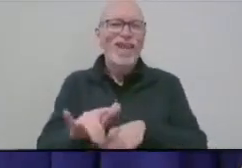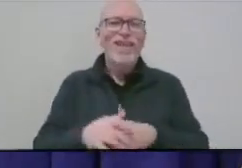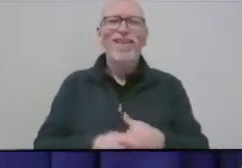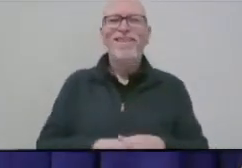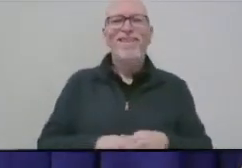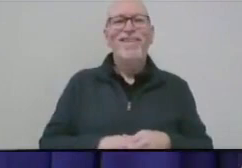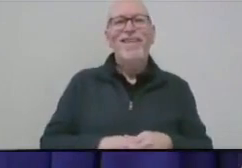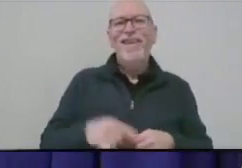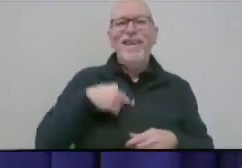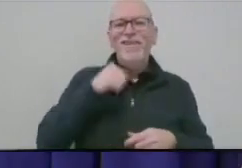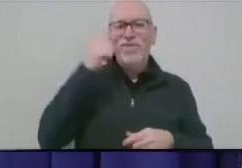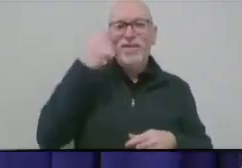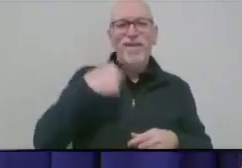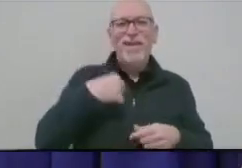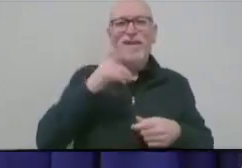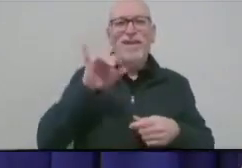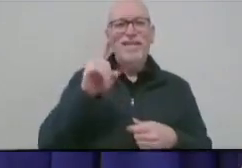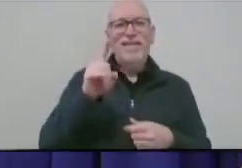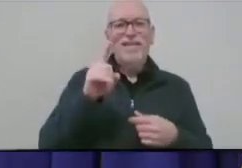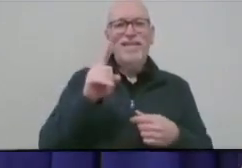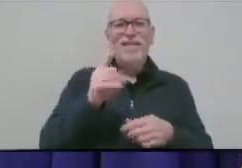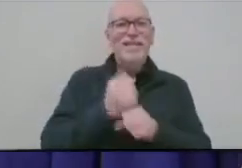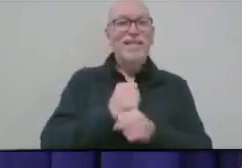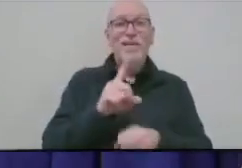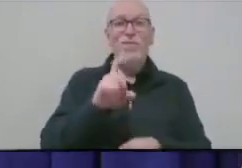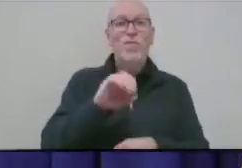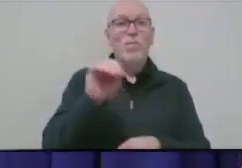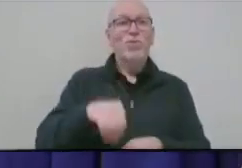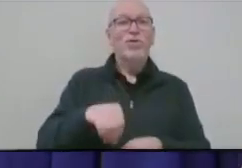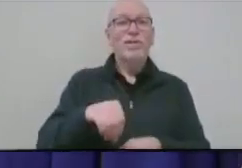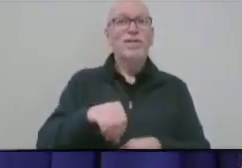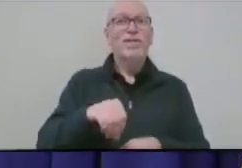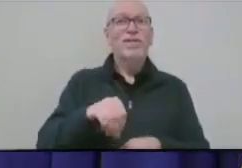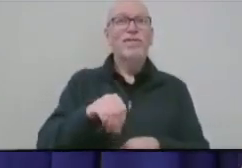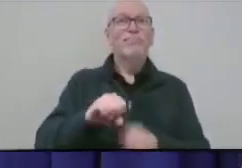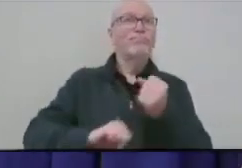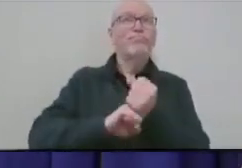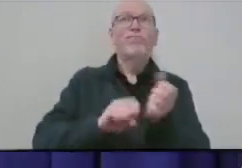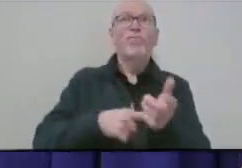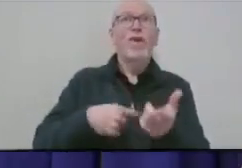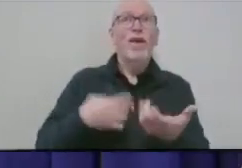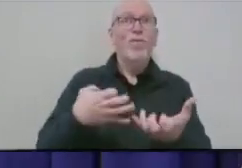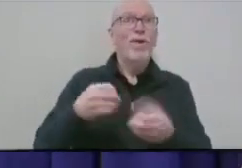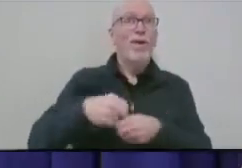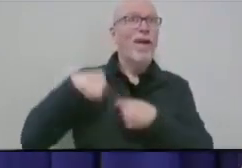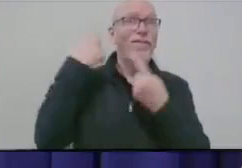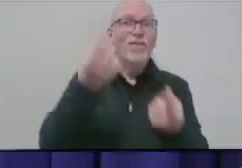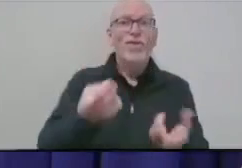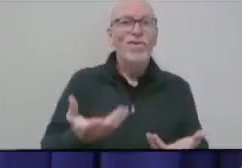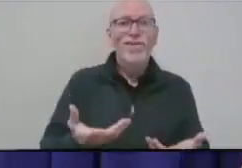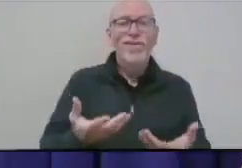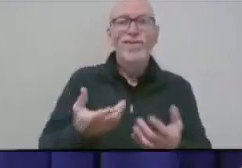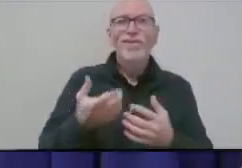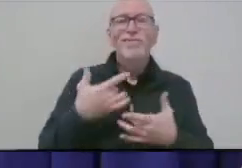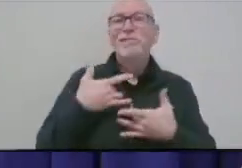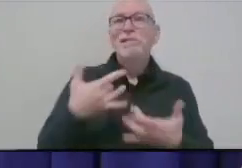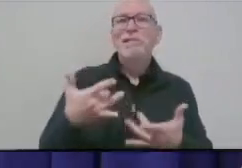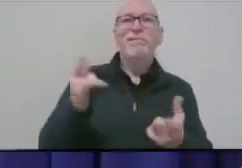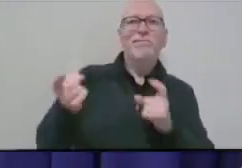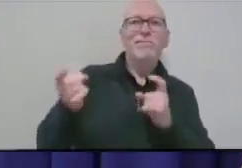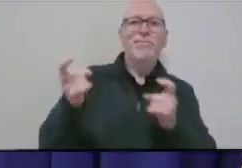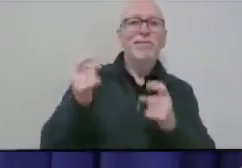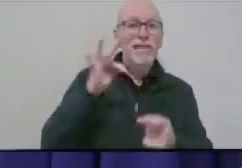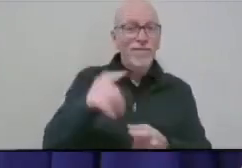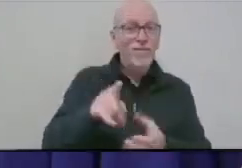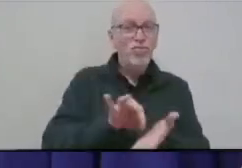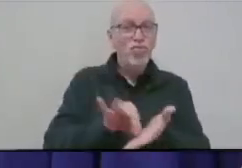I don't think I've gone a session getting 100% of what I wanted at the outset. I would, if you were scoring